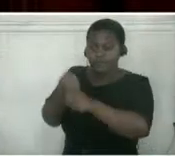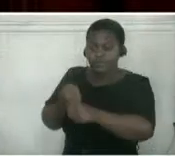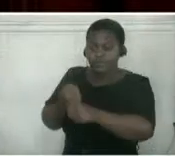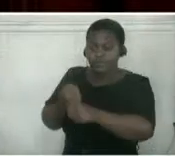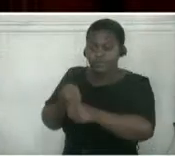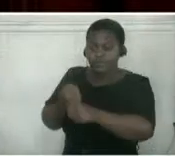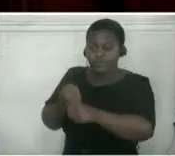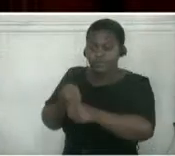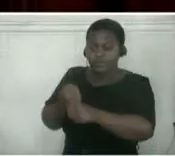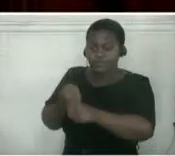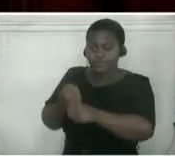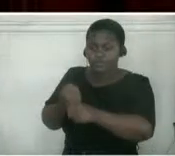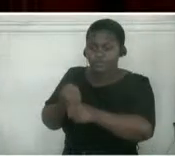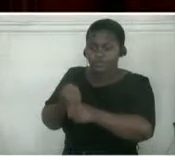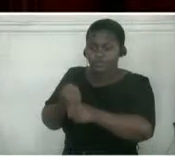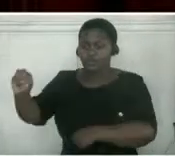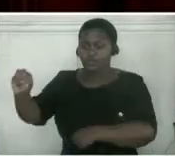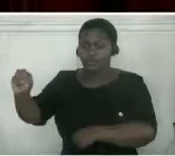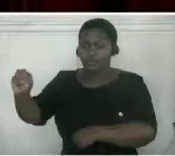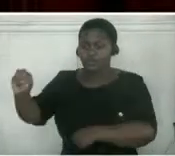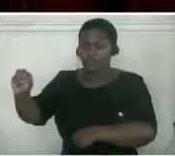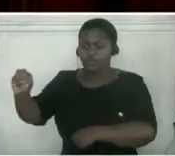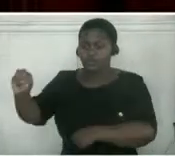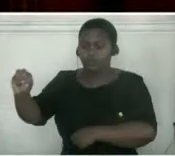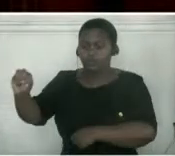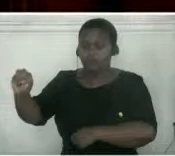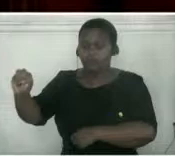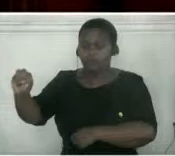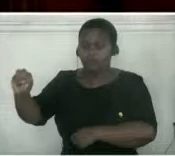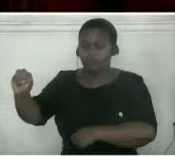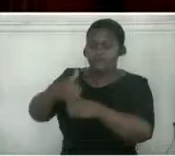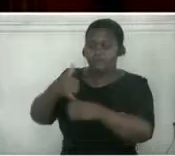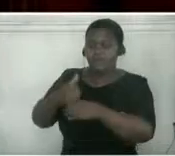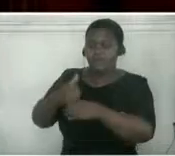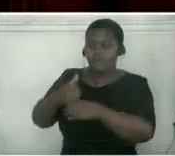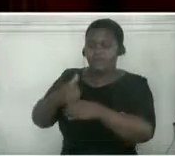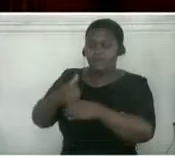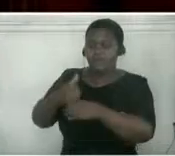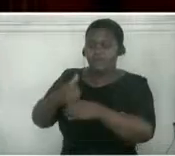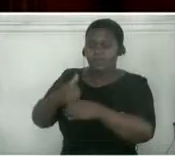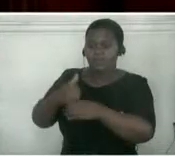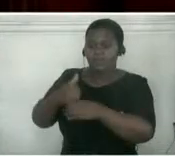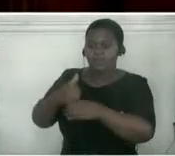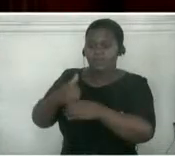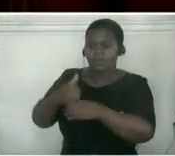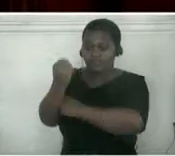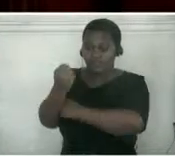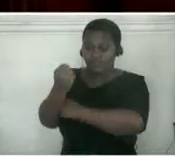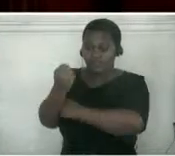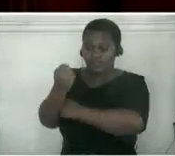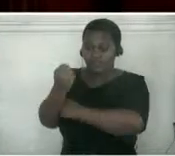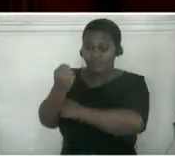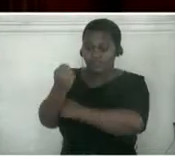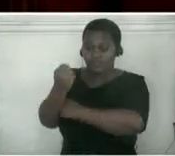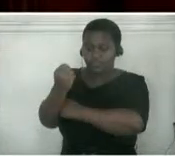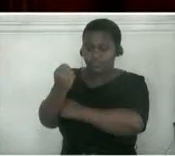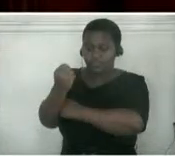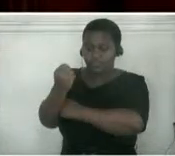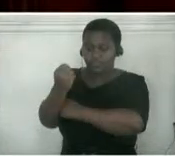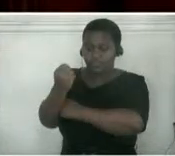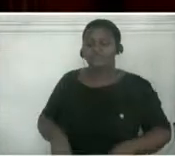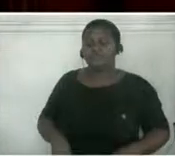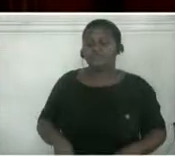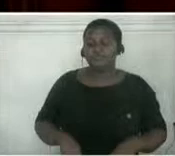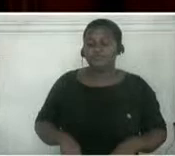million have been budgeted for internal bulk infrastructure already in the previous year. Nkaku